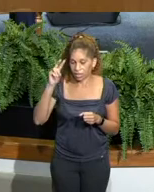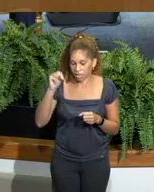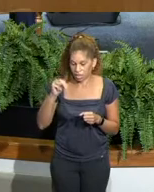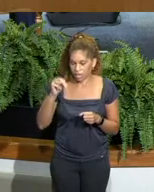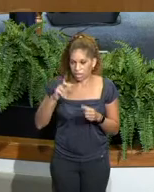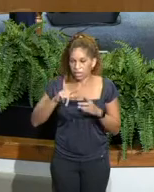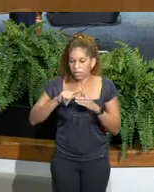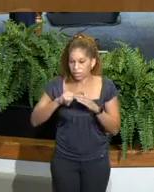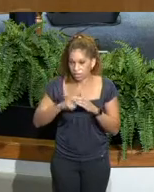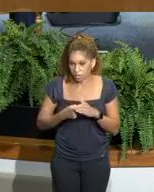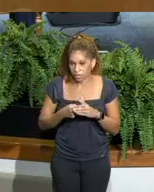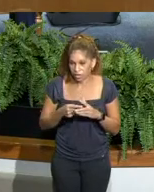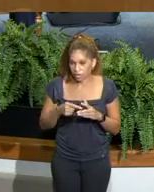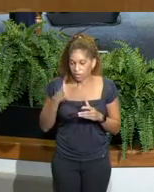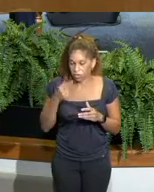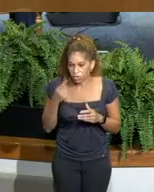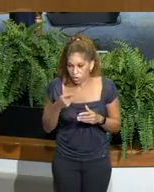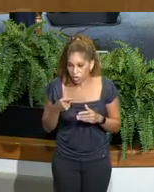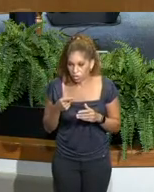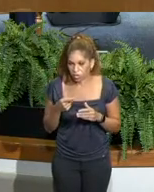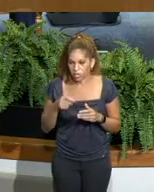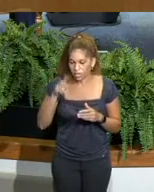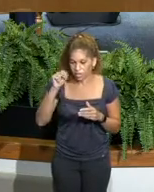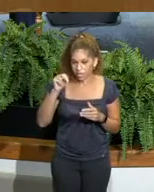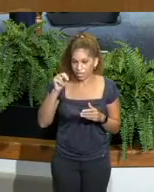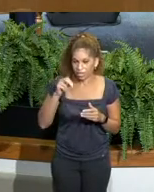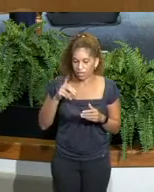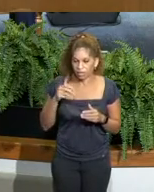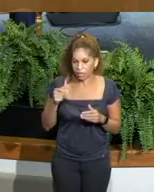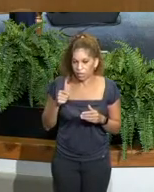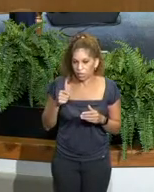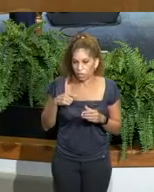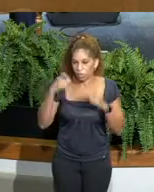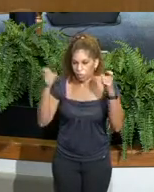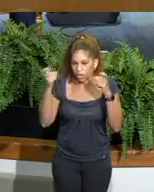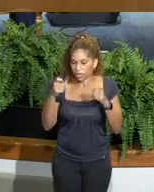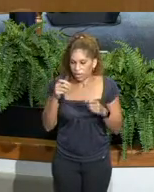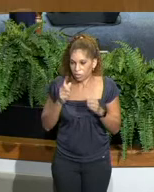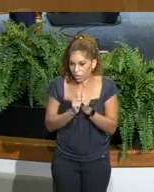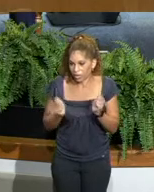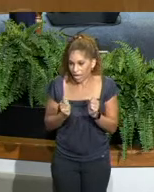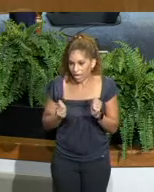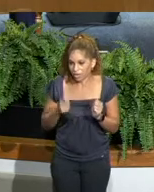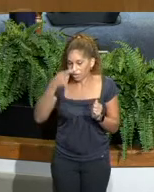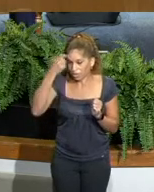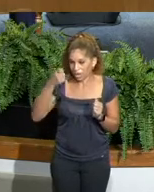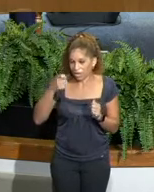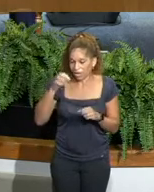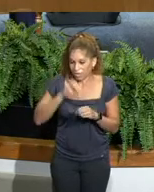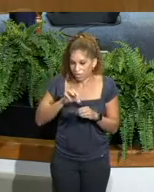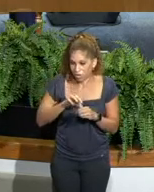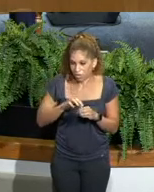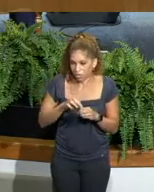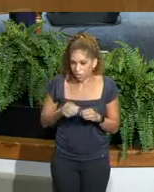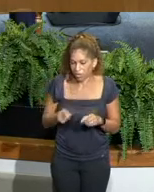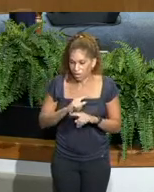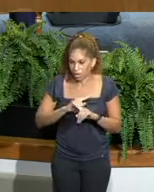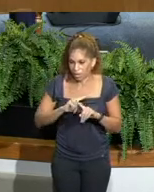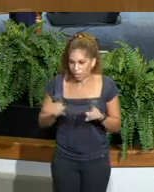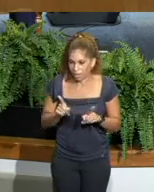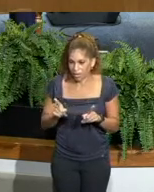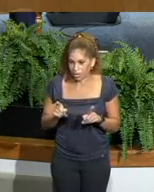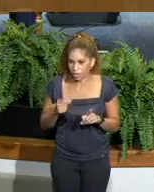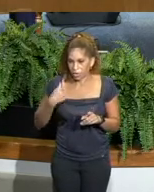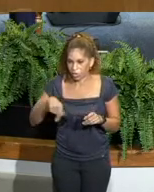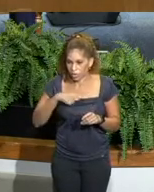the black party. Philip went on to say, the only way we can win is we must engage in positive polarization. We